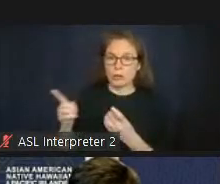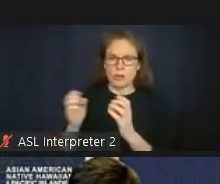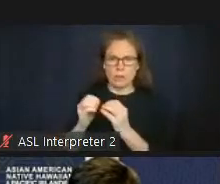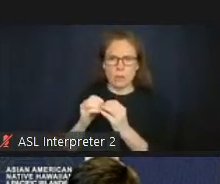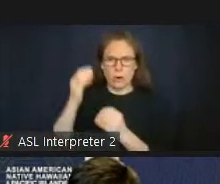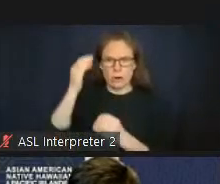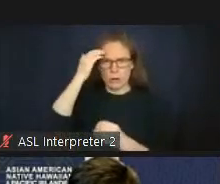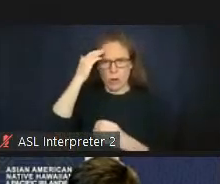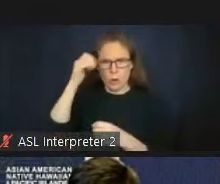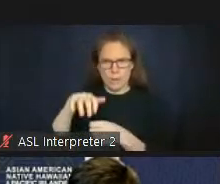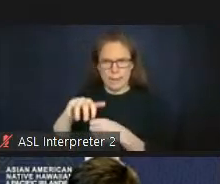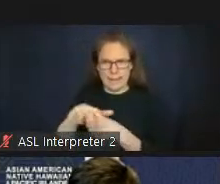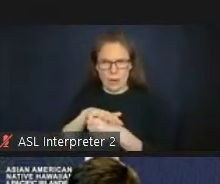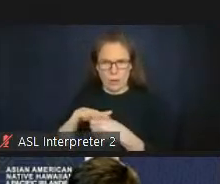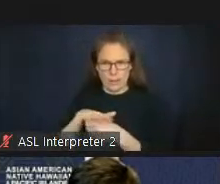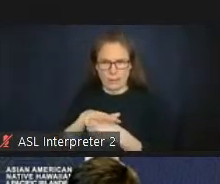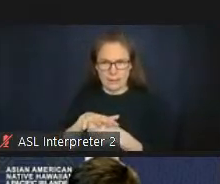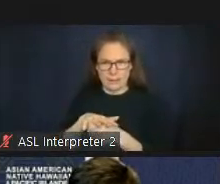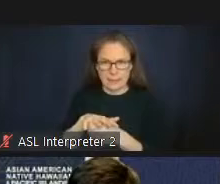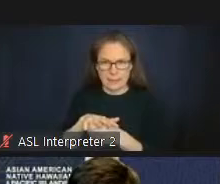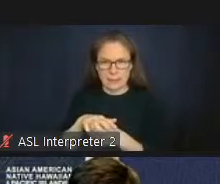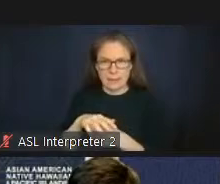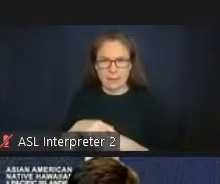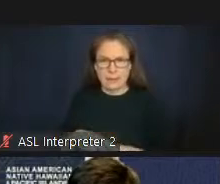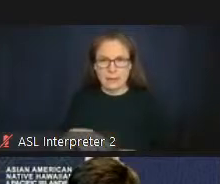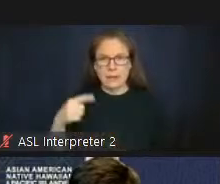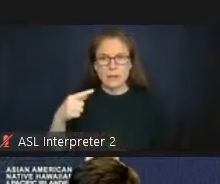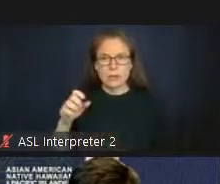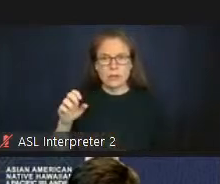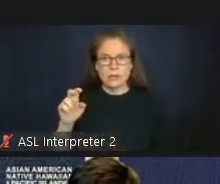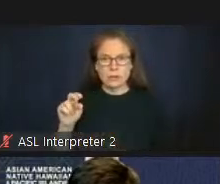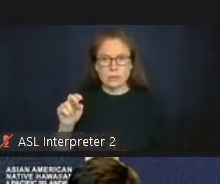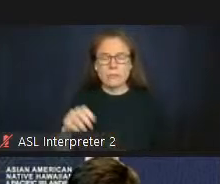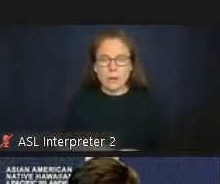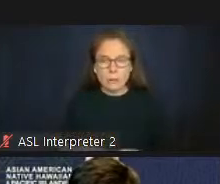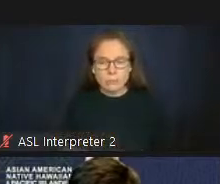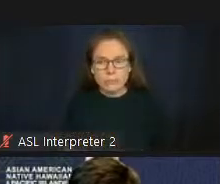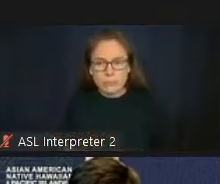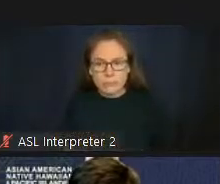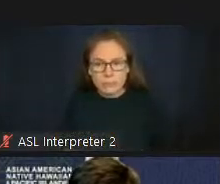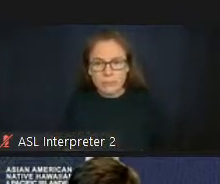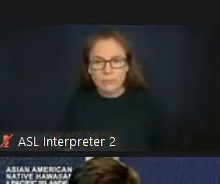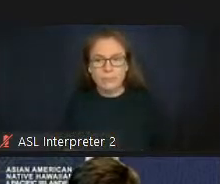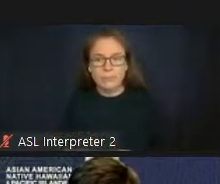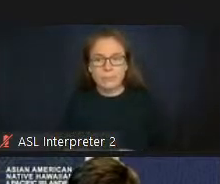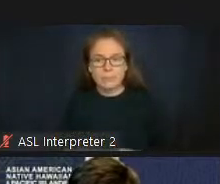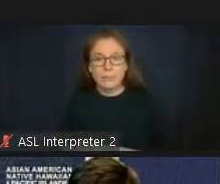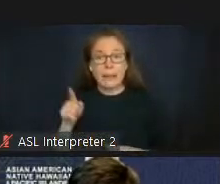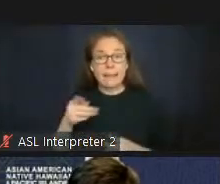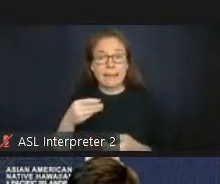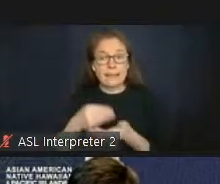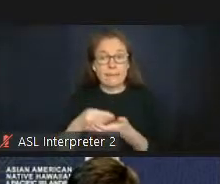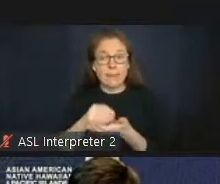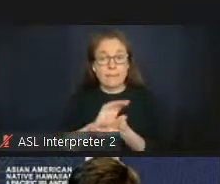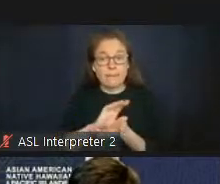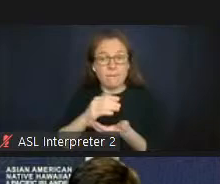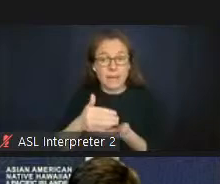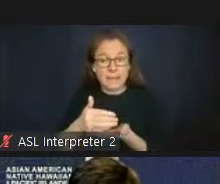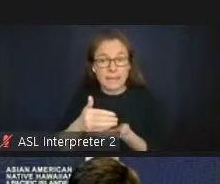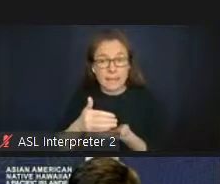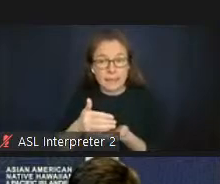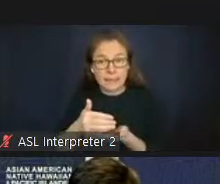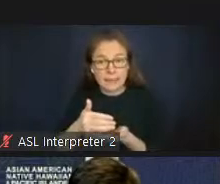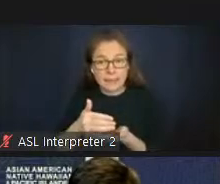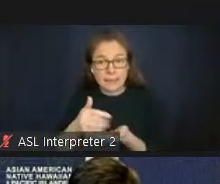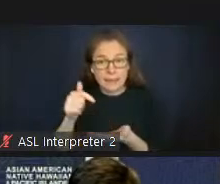familiarity. The genesis, obviously, of this particular fund and the funding was that the development was occurring. The